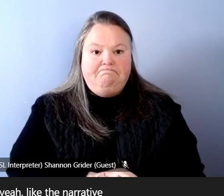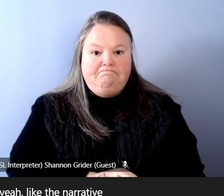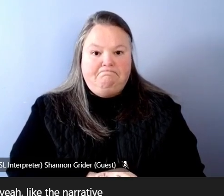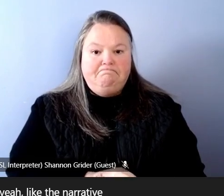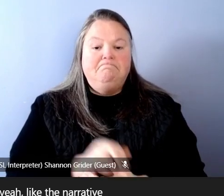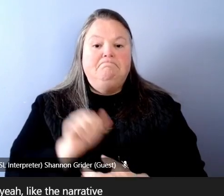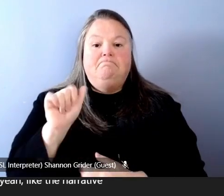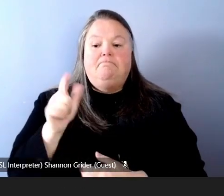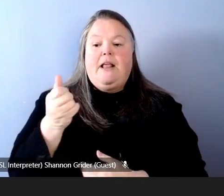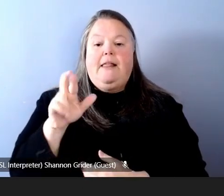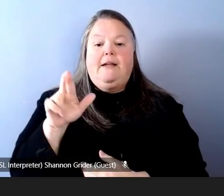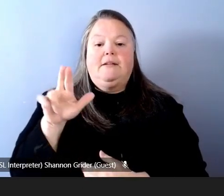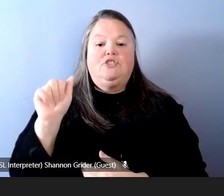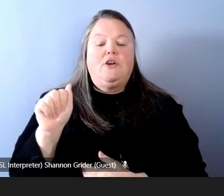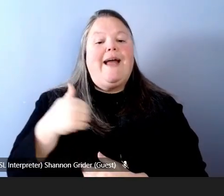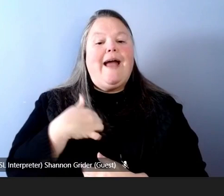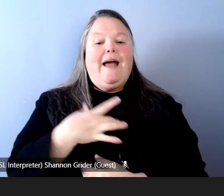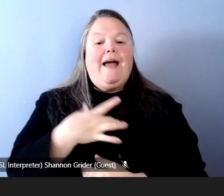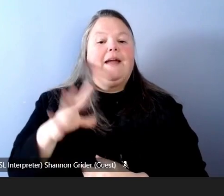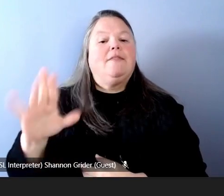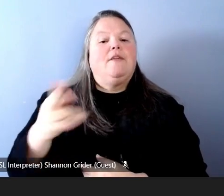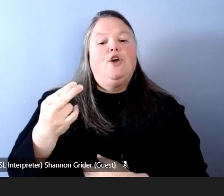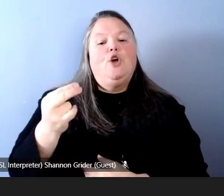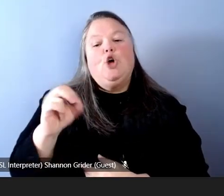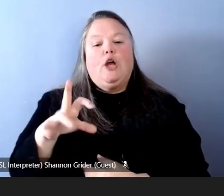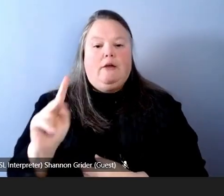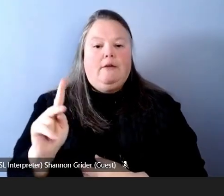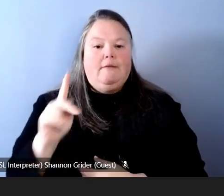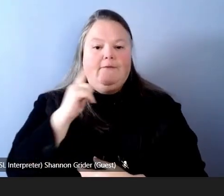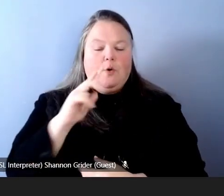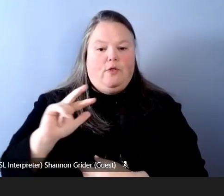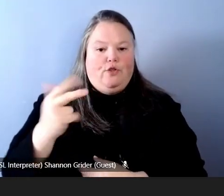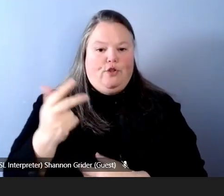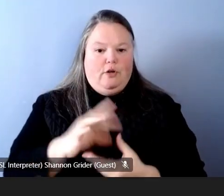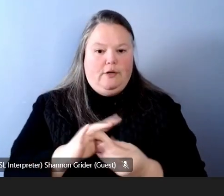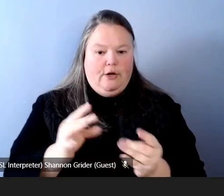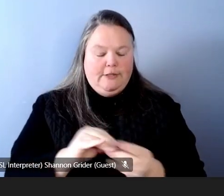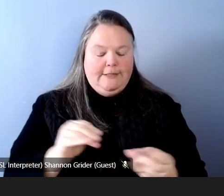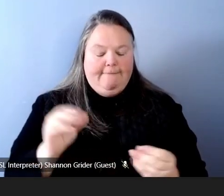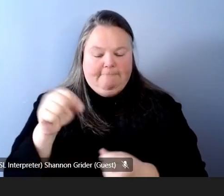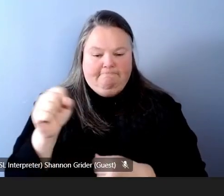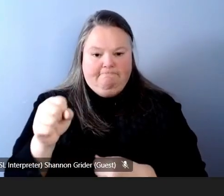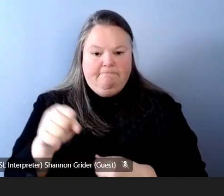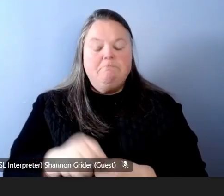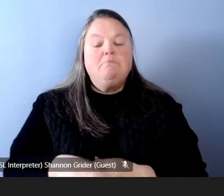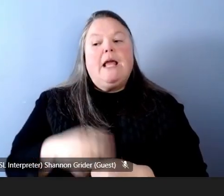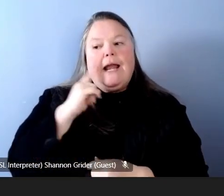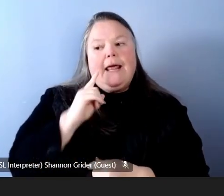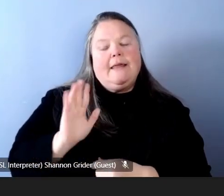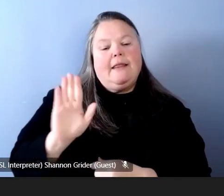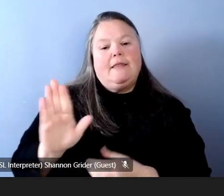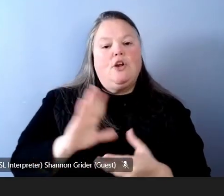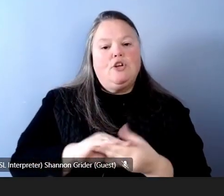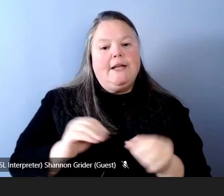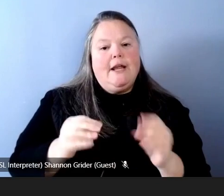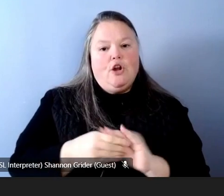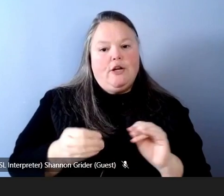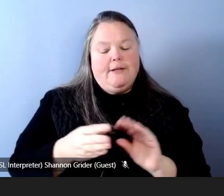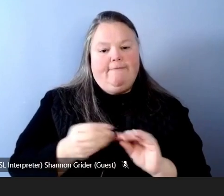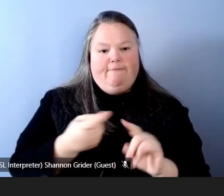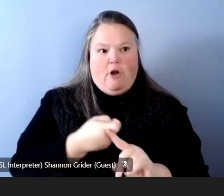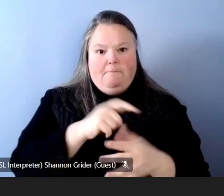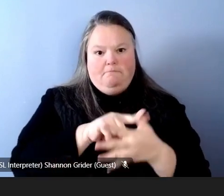I like the hook of the third one. And I think that narrative, out of a lot of them,